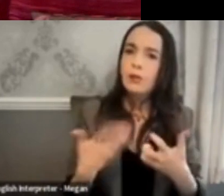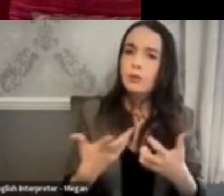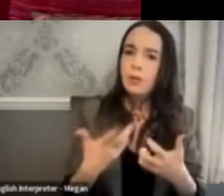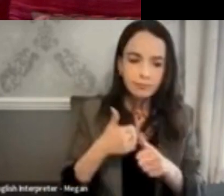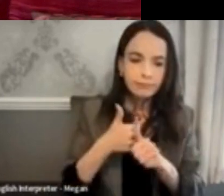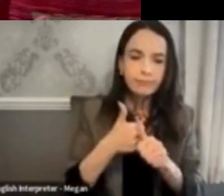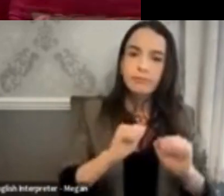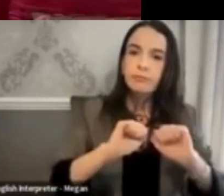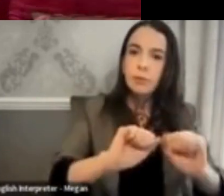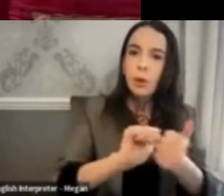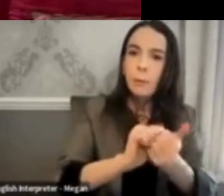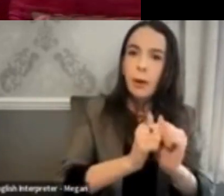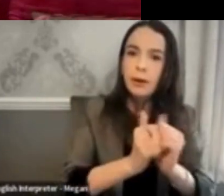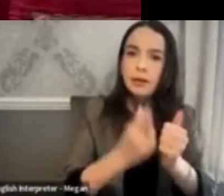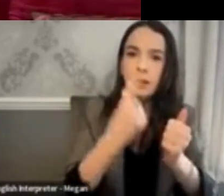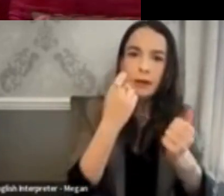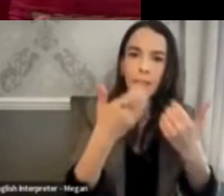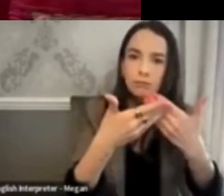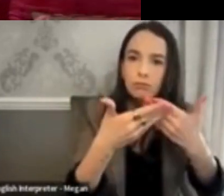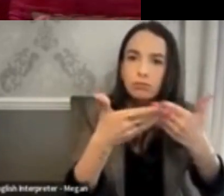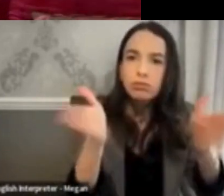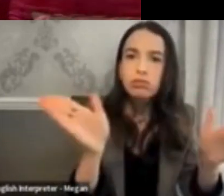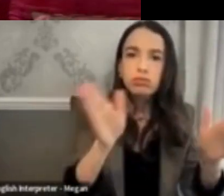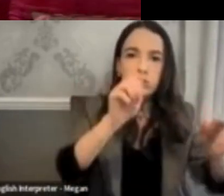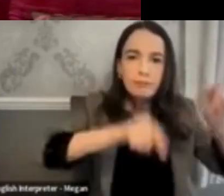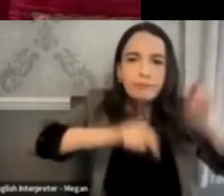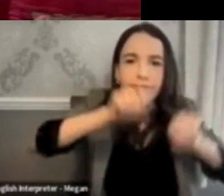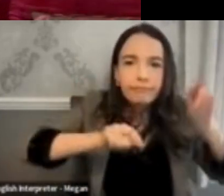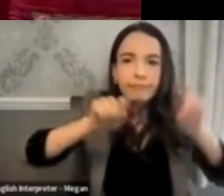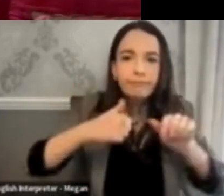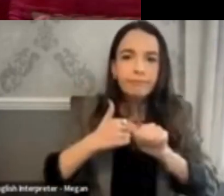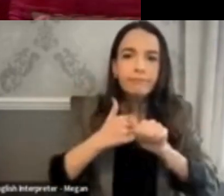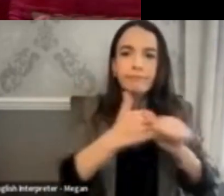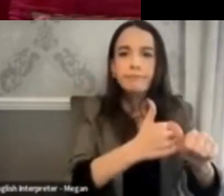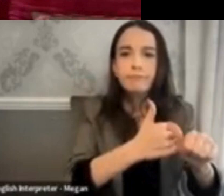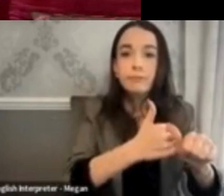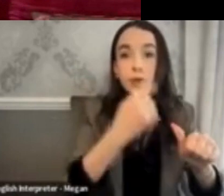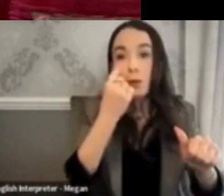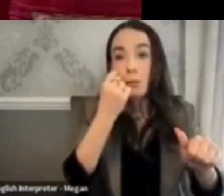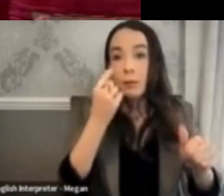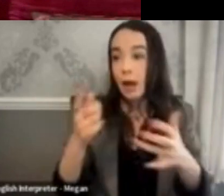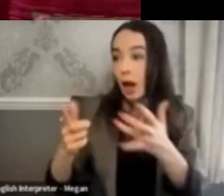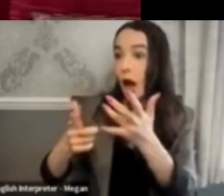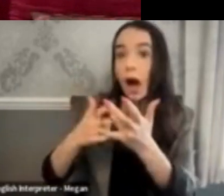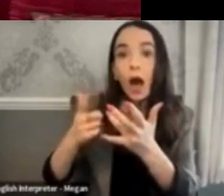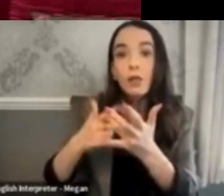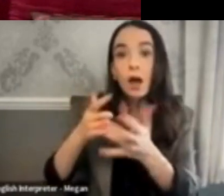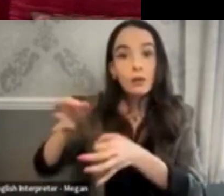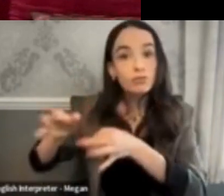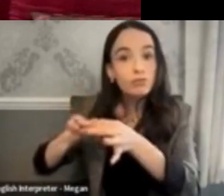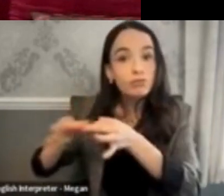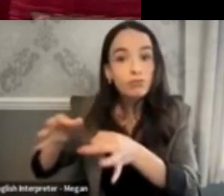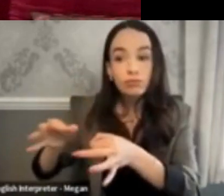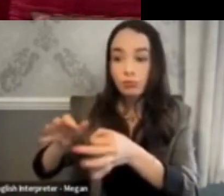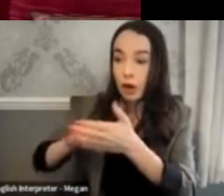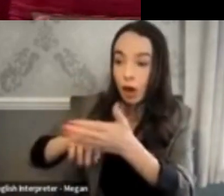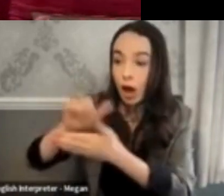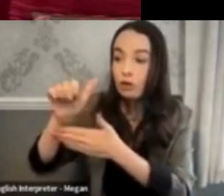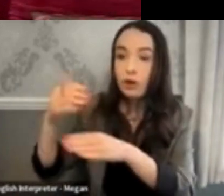diverse as possible, to build links to other strategic cultural activity happening in your